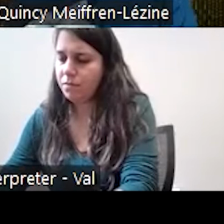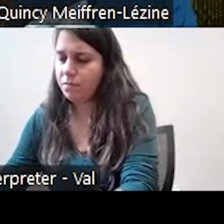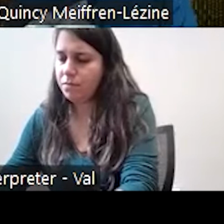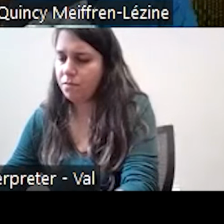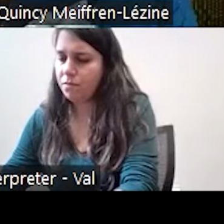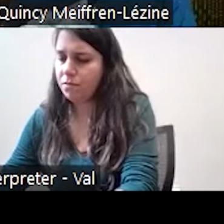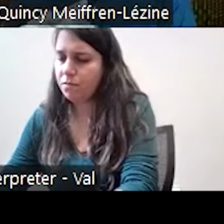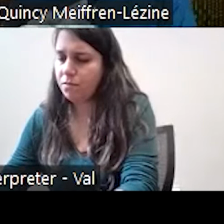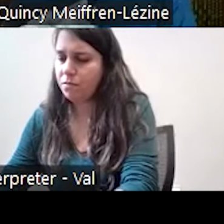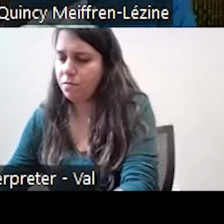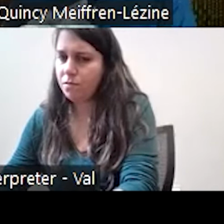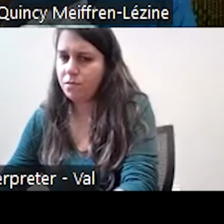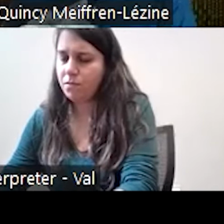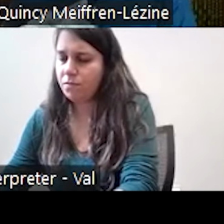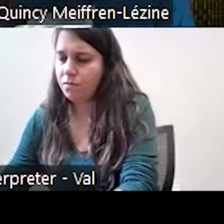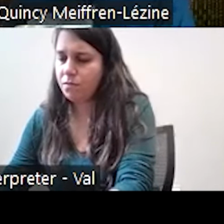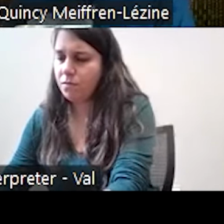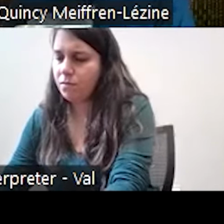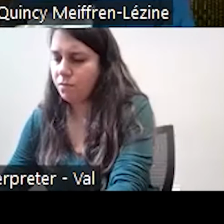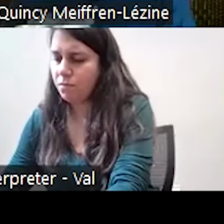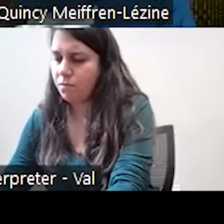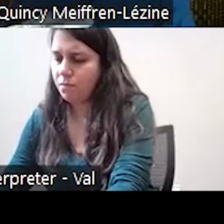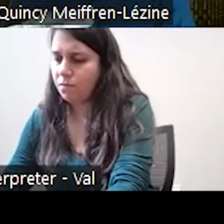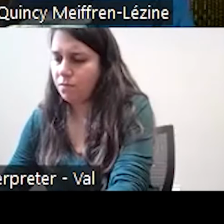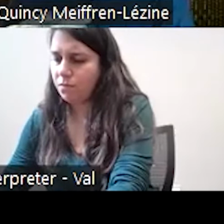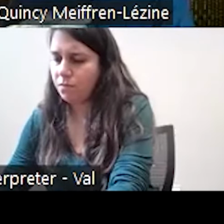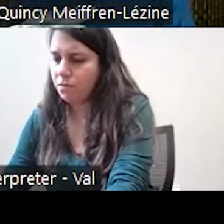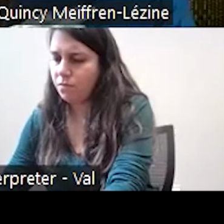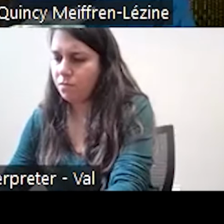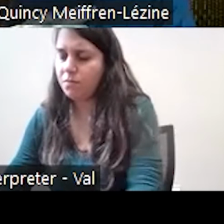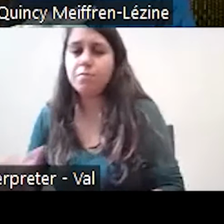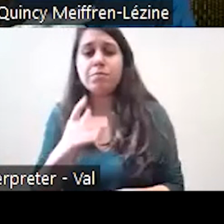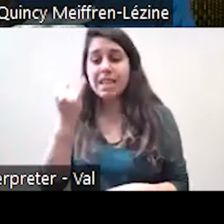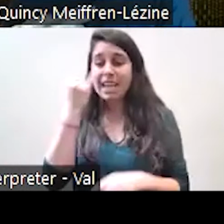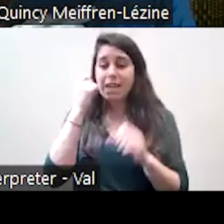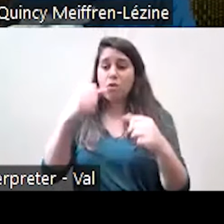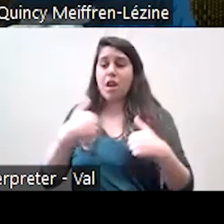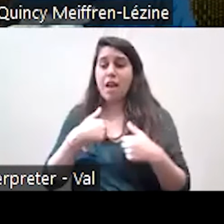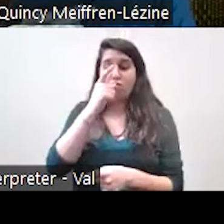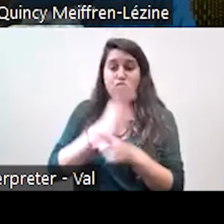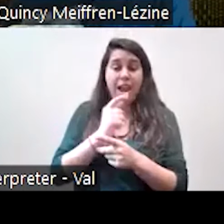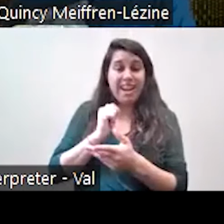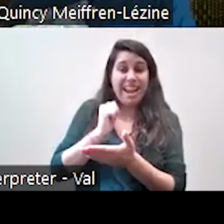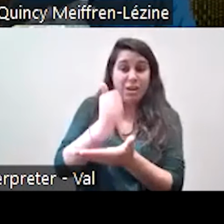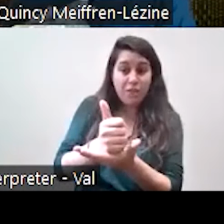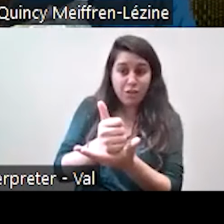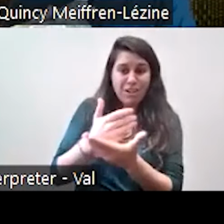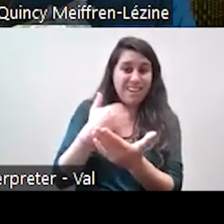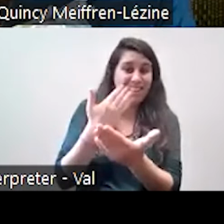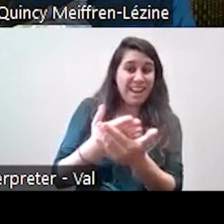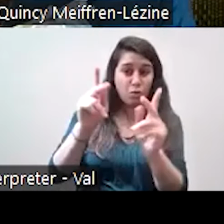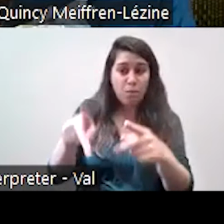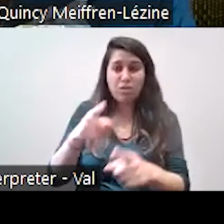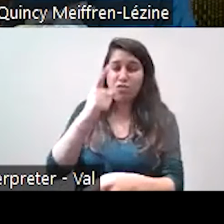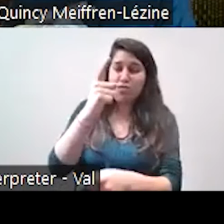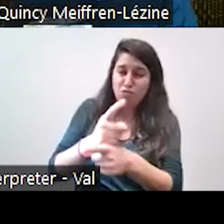If there was the possibility to have the right intervention reach the person at the right time,